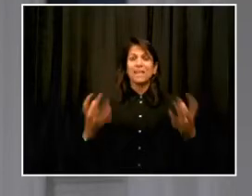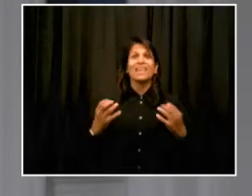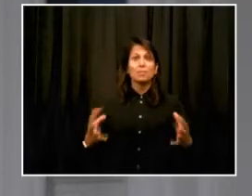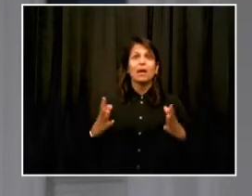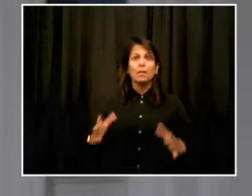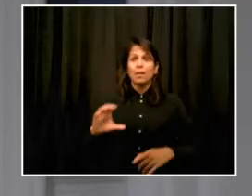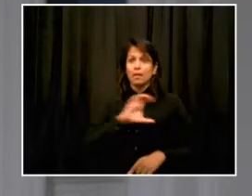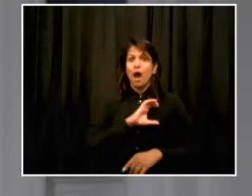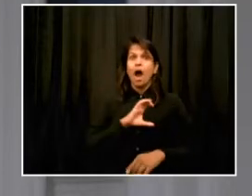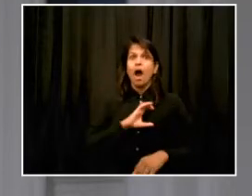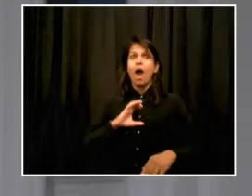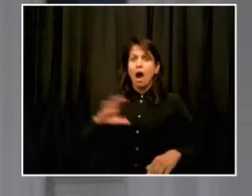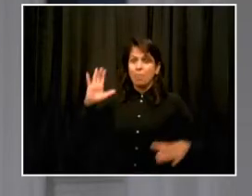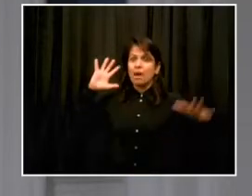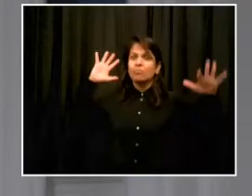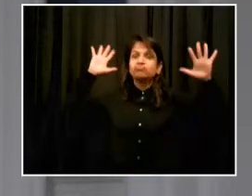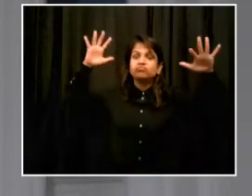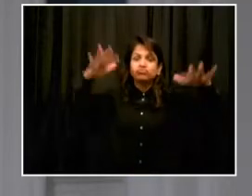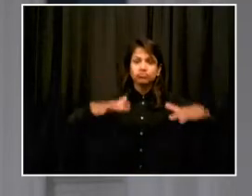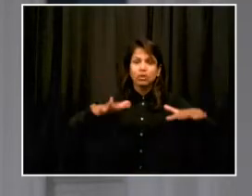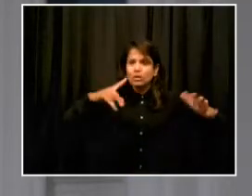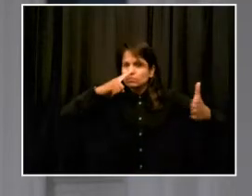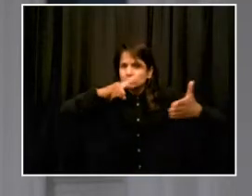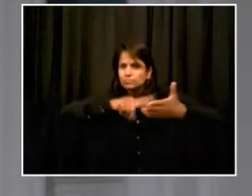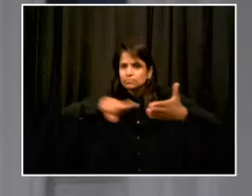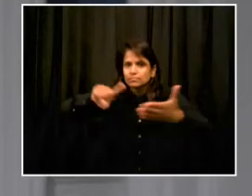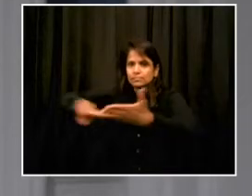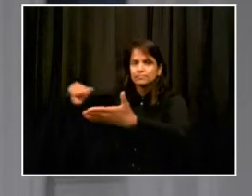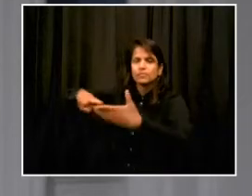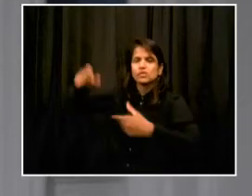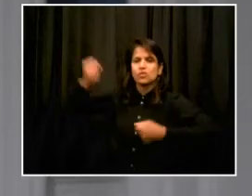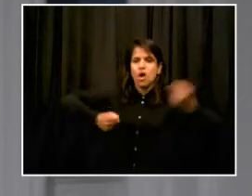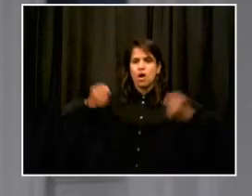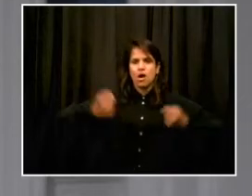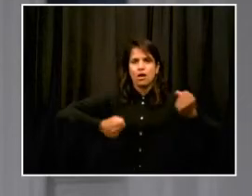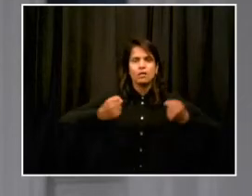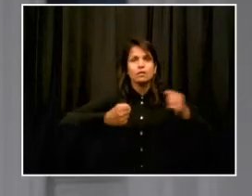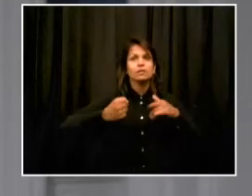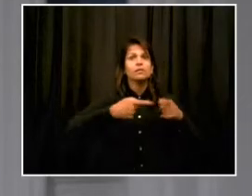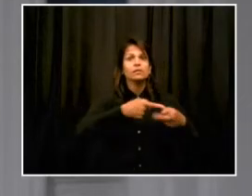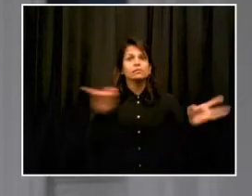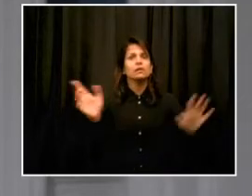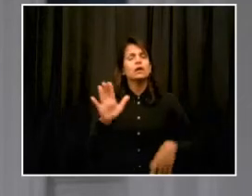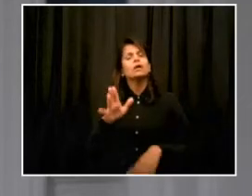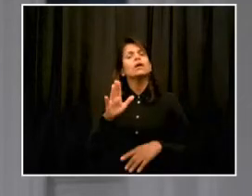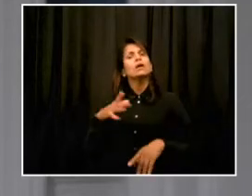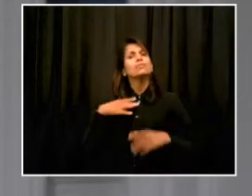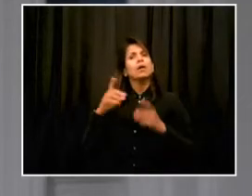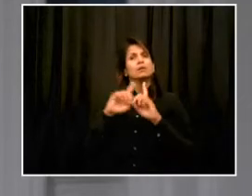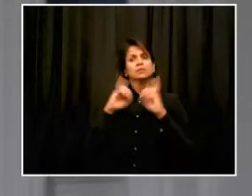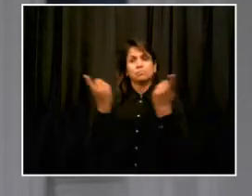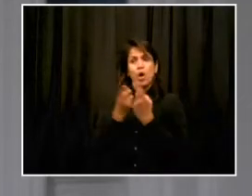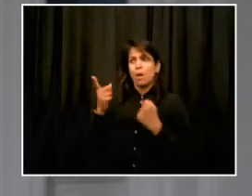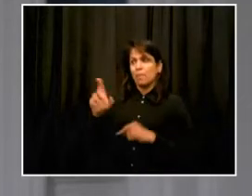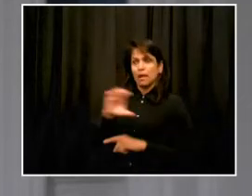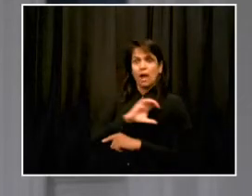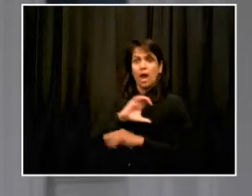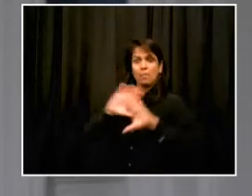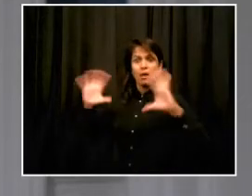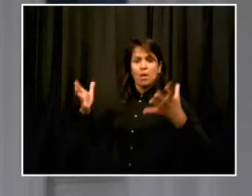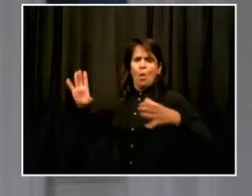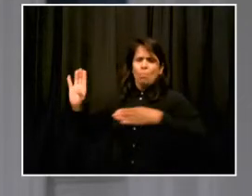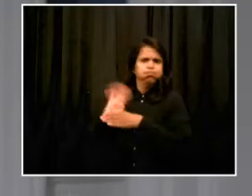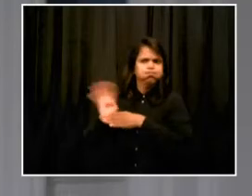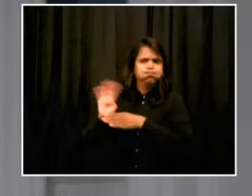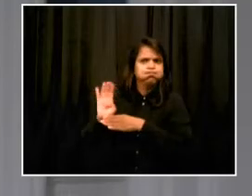club enforcement in the evenings. We have our court duties. So it's a balancing test. We have to make sure that we assign the right amount of resources. So at